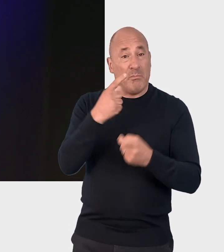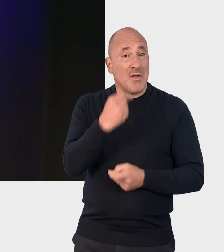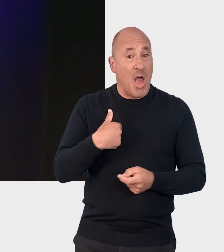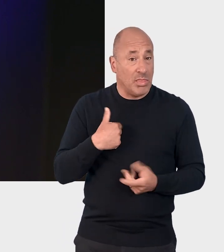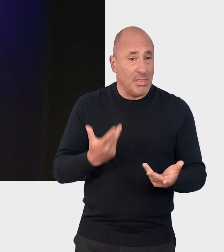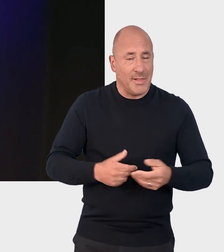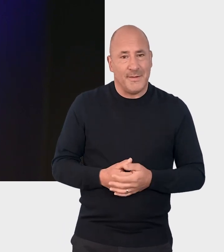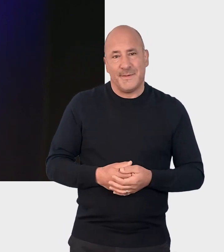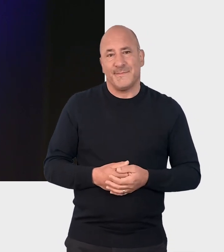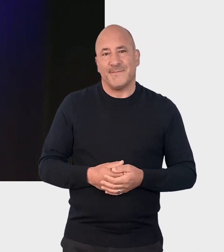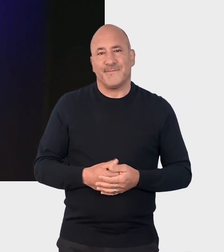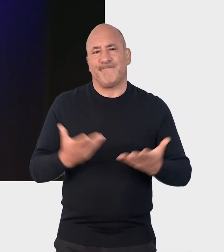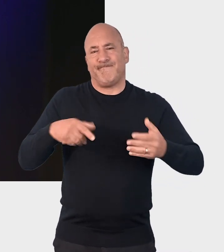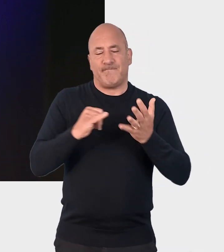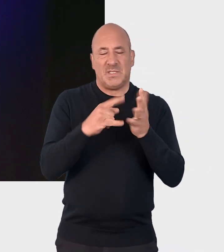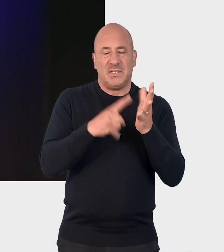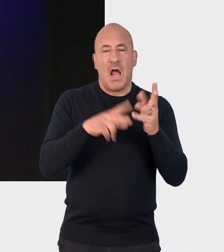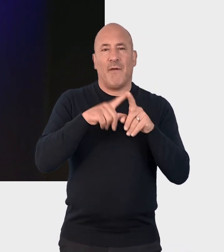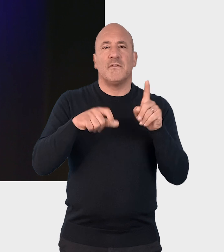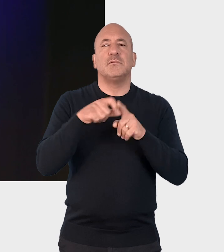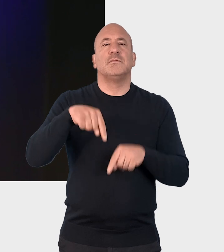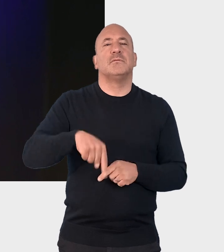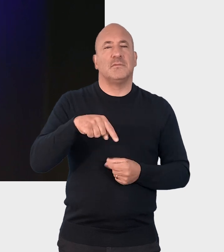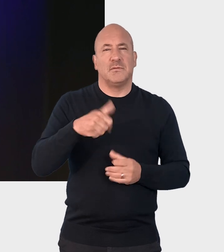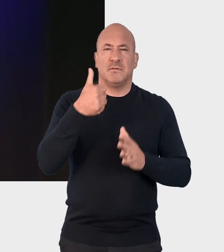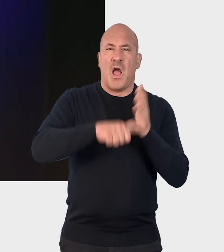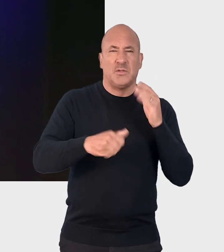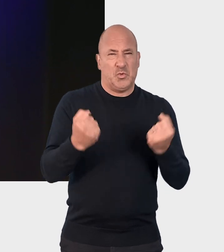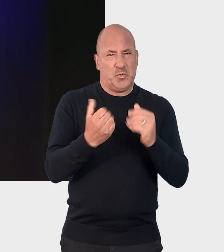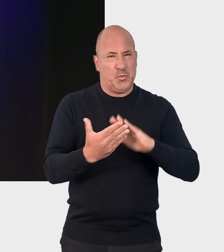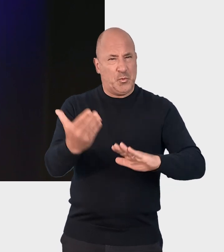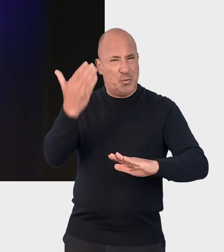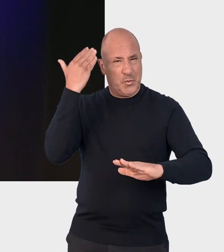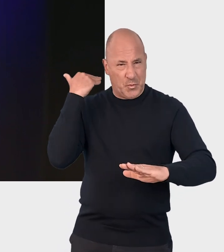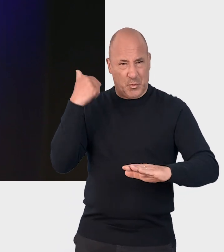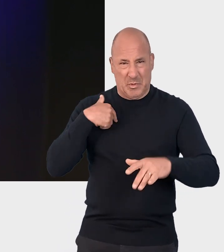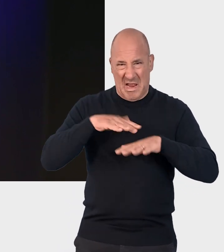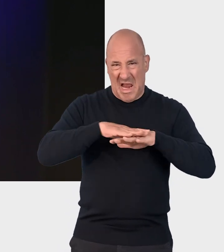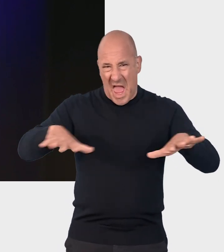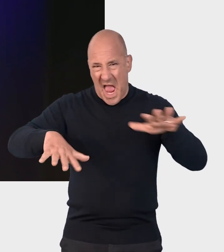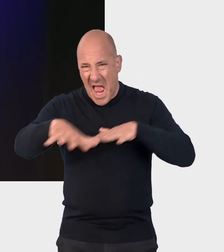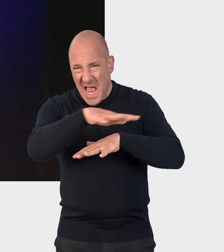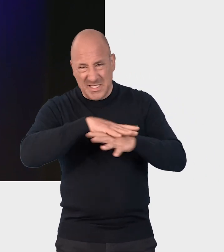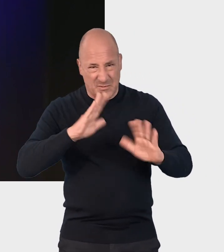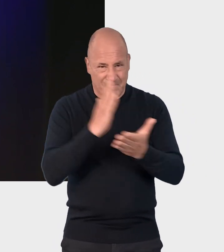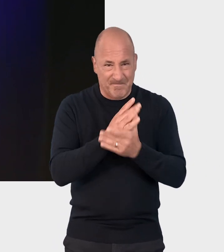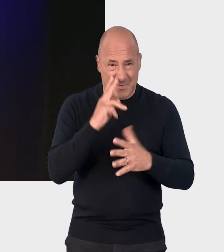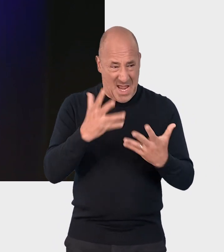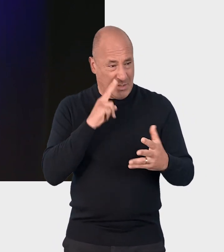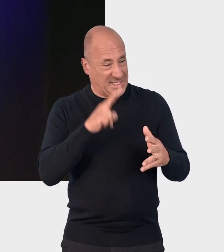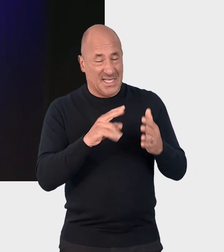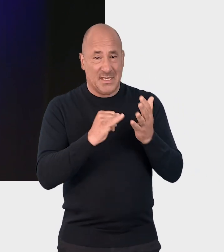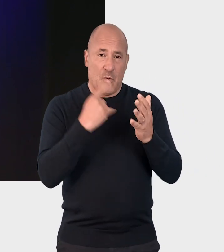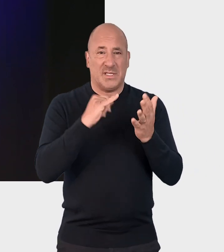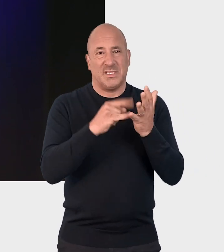industries, digital and tech. The journey with Salford began many, many years ago, where we committed land